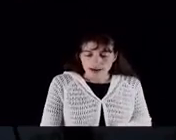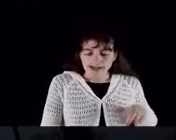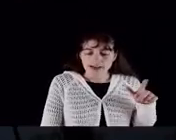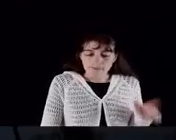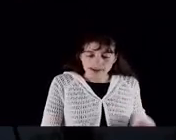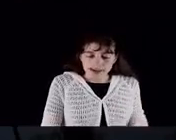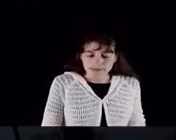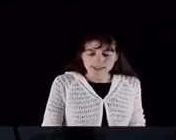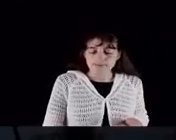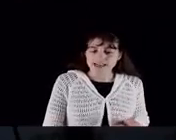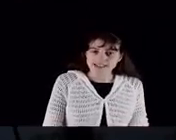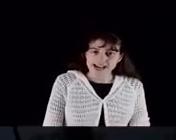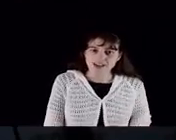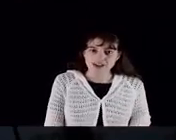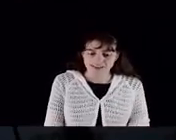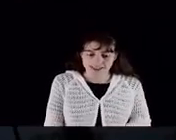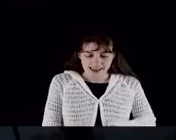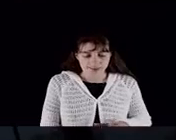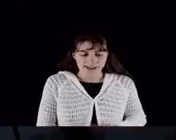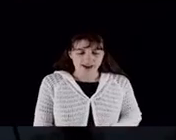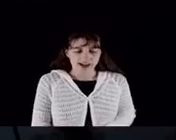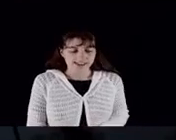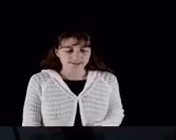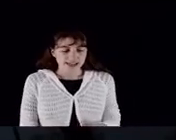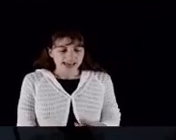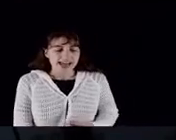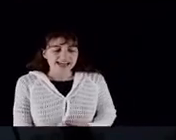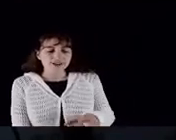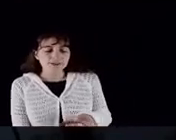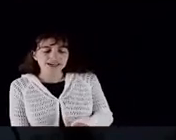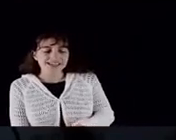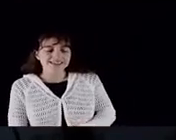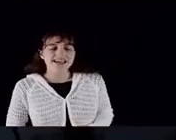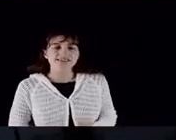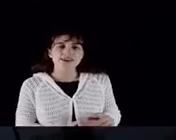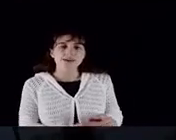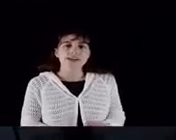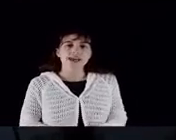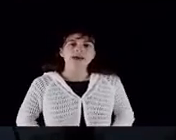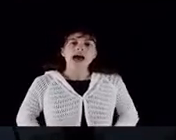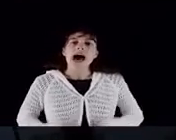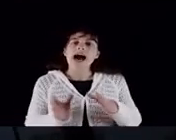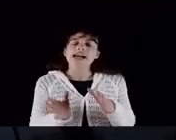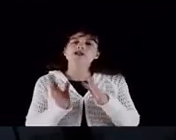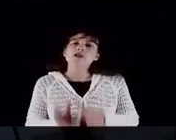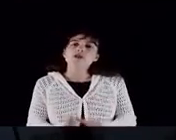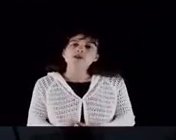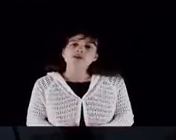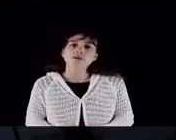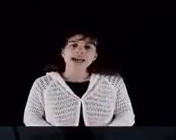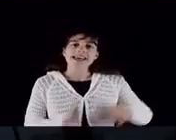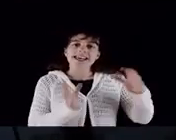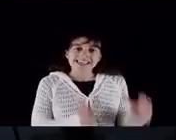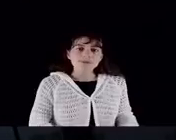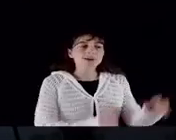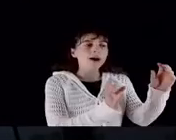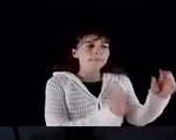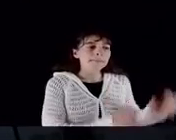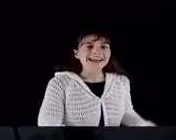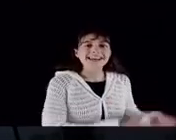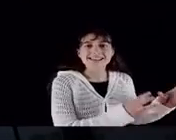my commandments, my statutes, and my laws." In another place it says of Abraham, "I knew that he